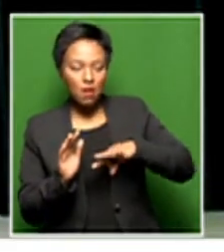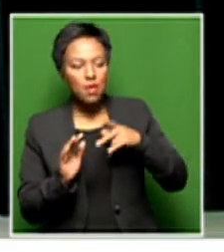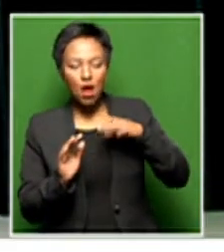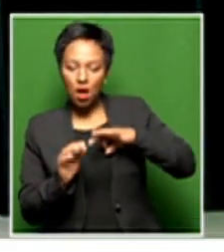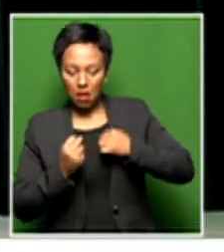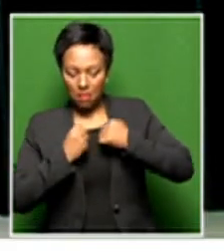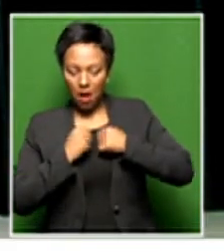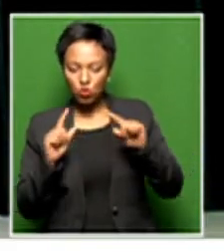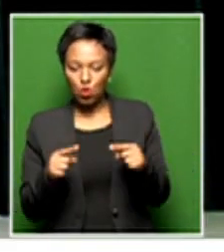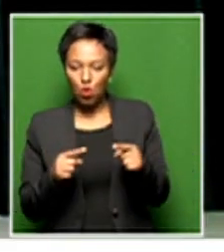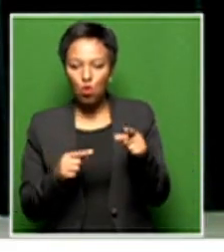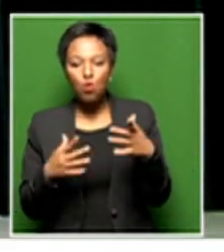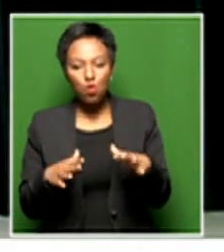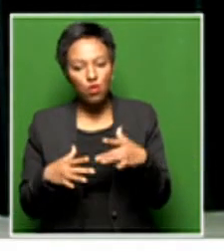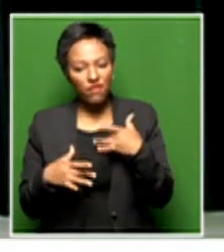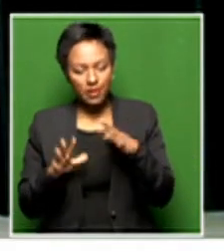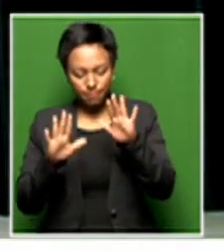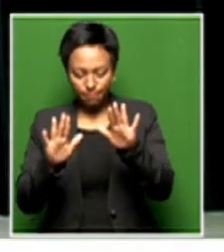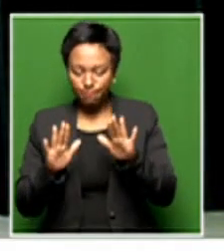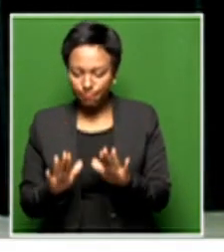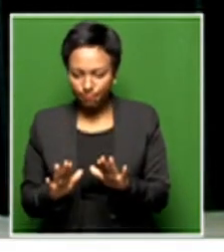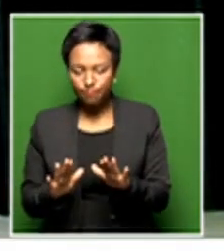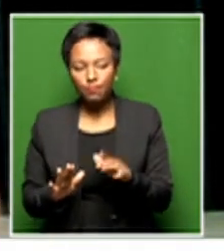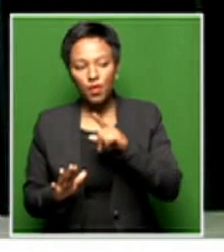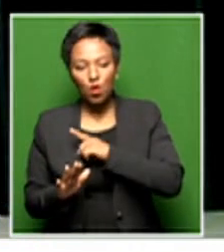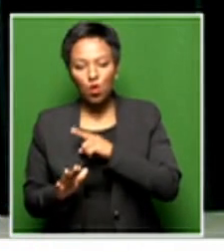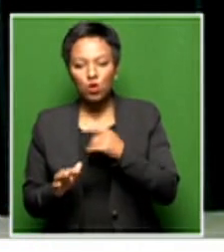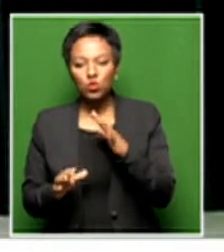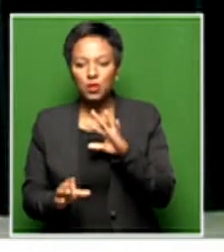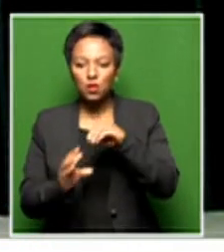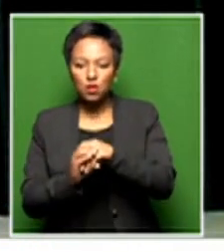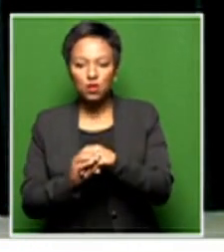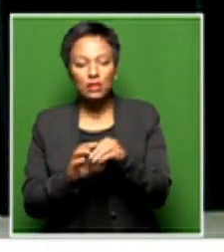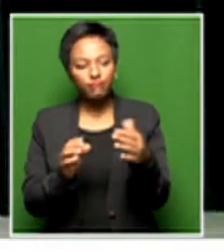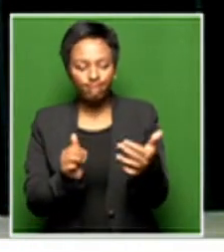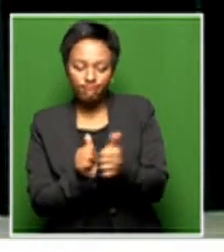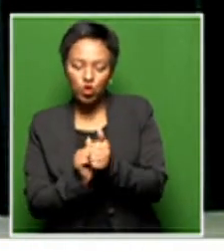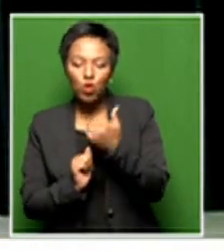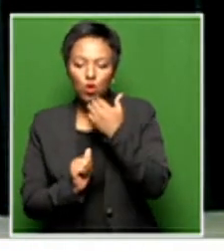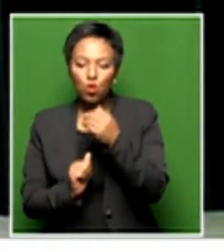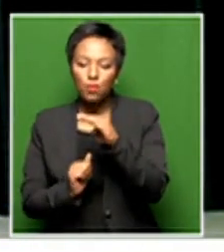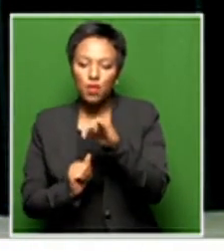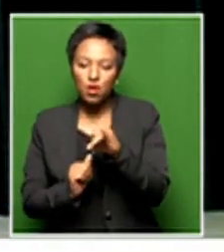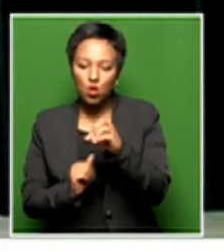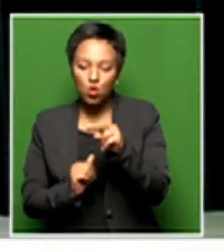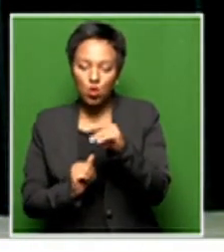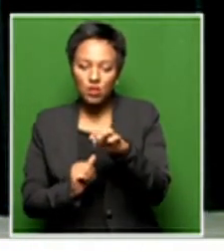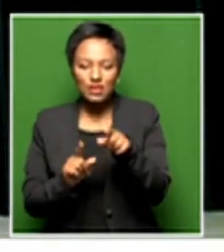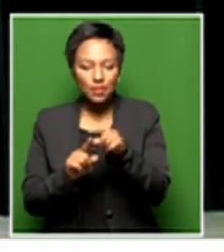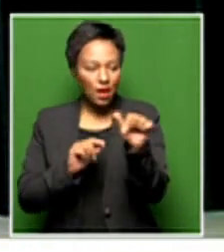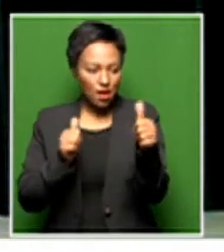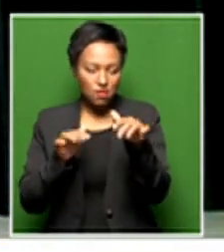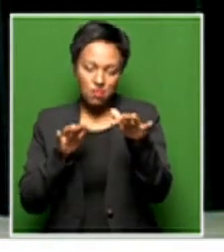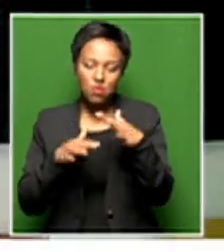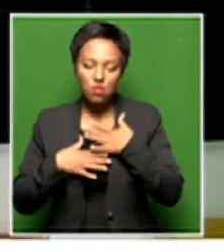song and I feel blessed to be on the same project with Beyonce and so many other people. You know, Nini, we know